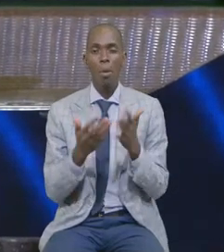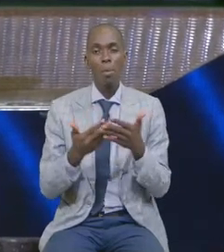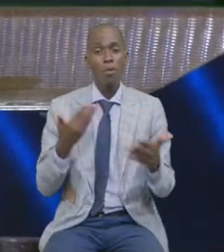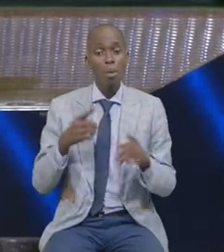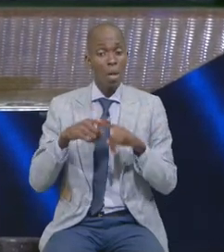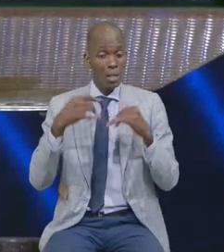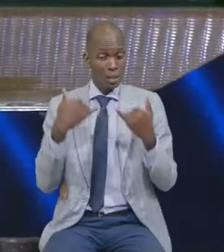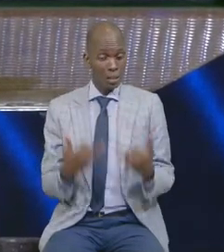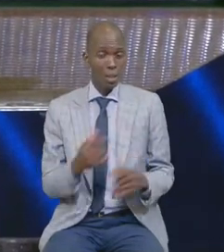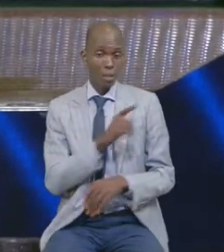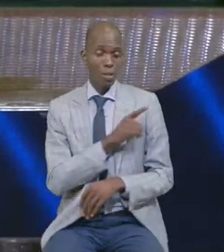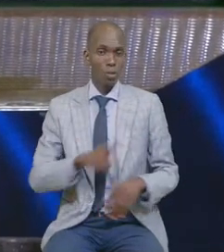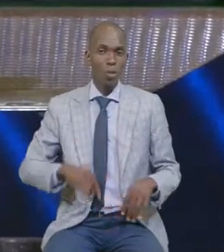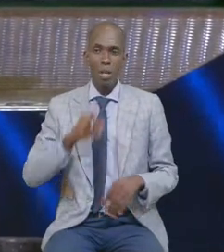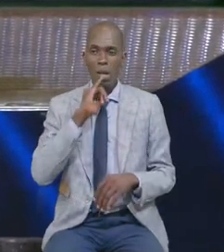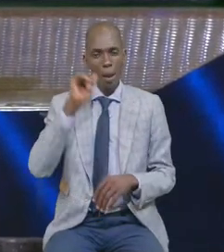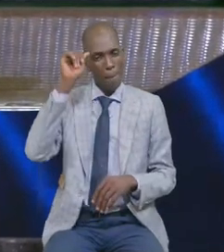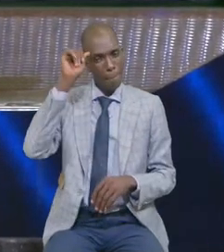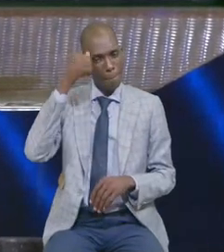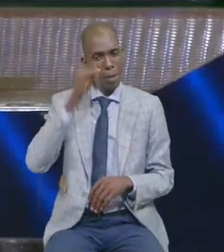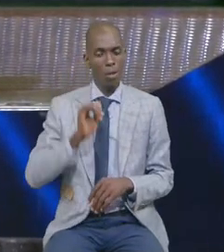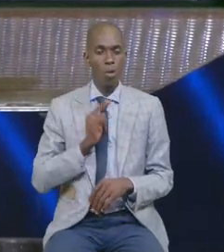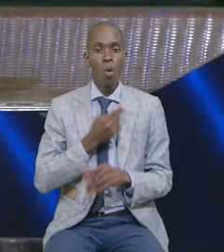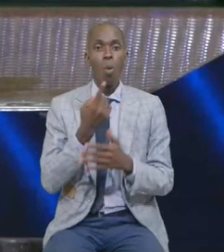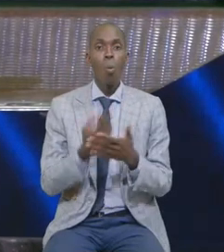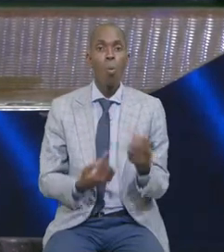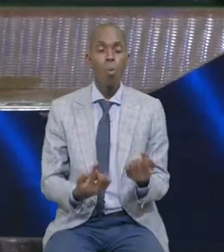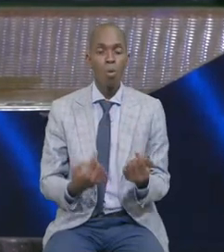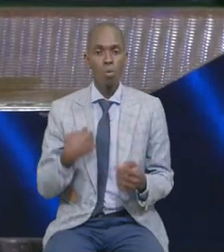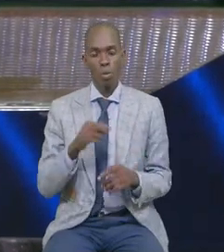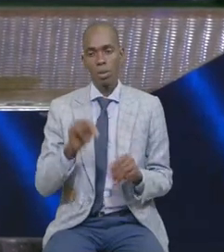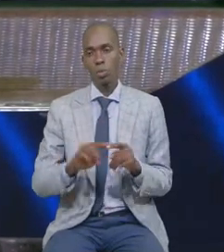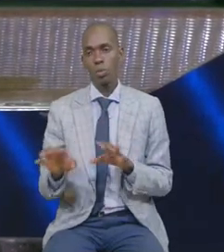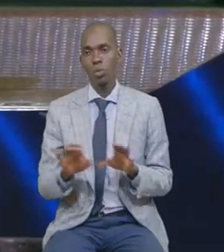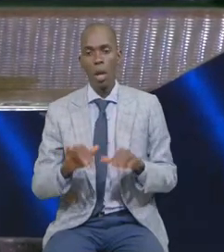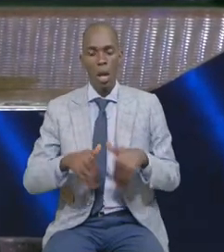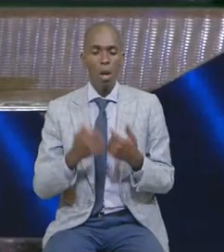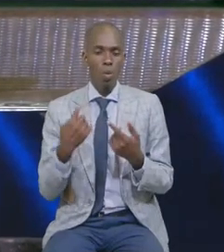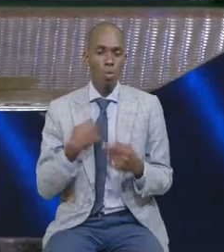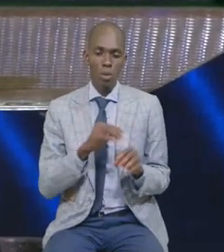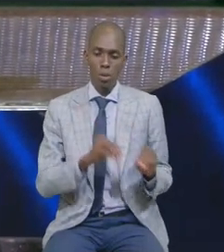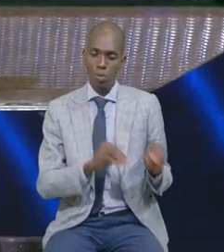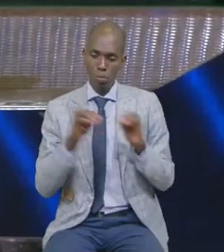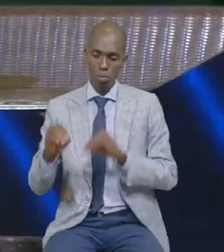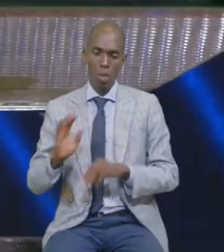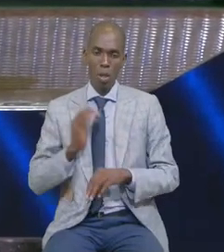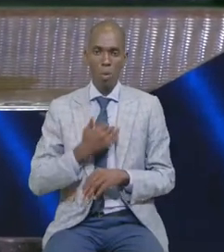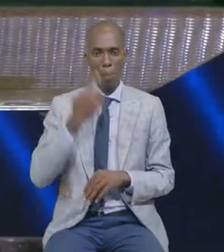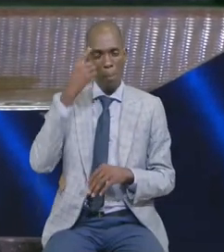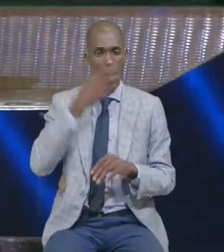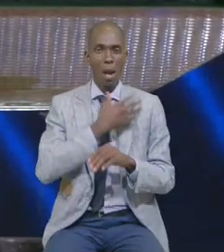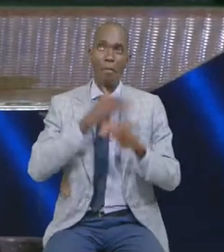reminding us what we need to do, how we need to set our mind, how we need to focus our attention